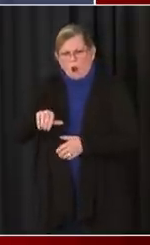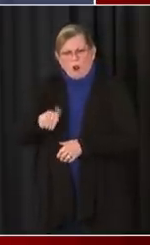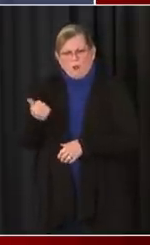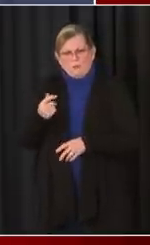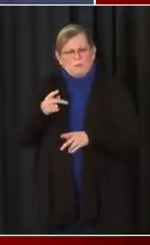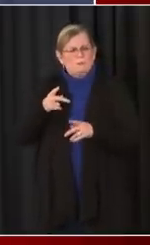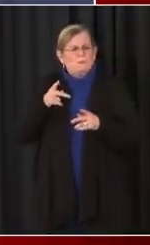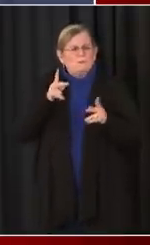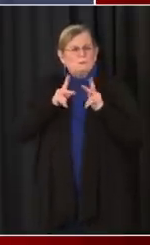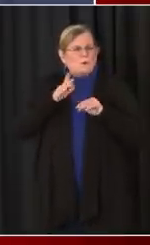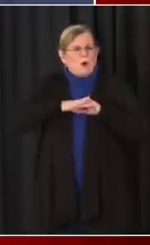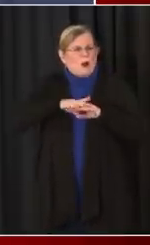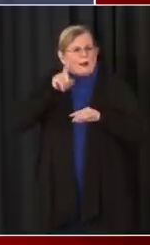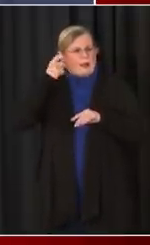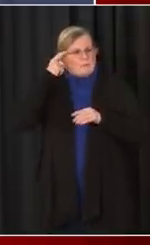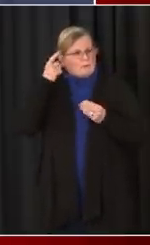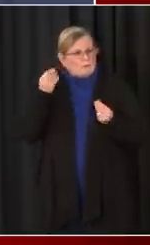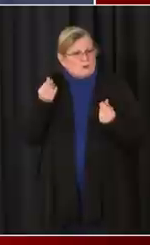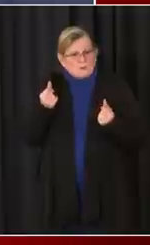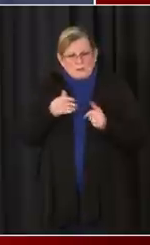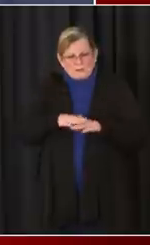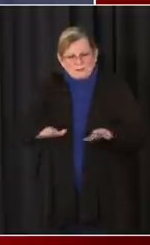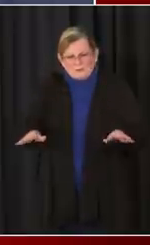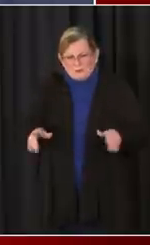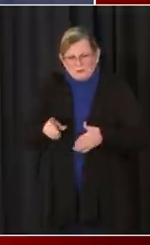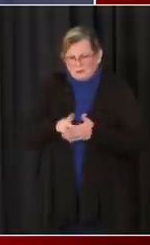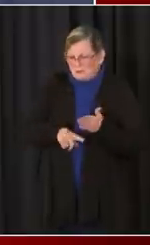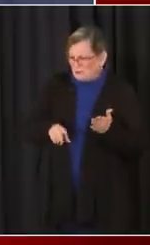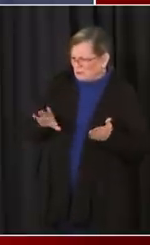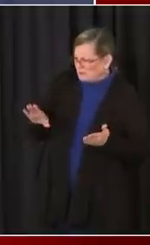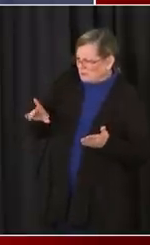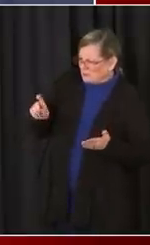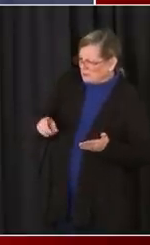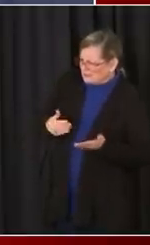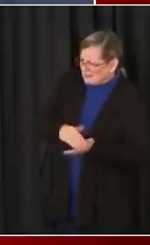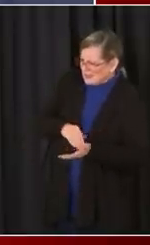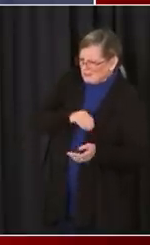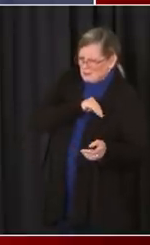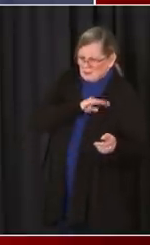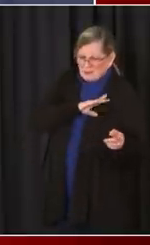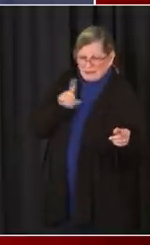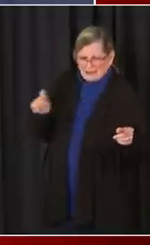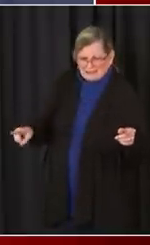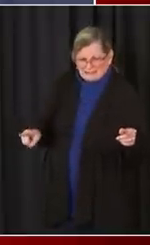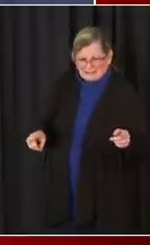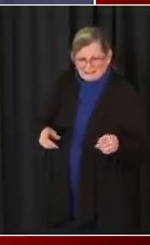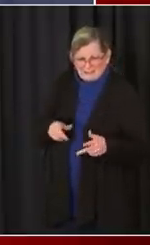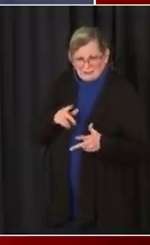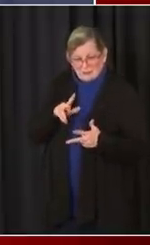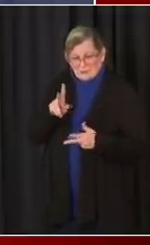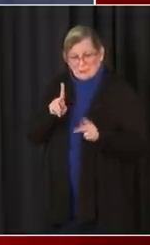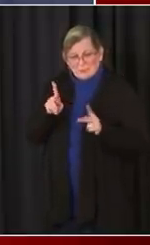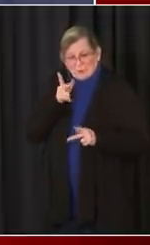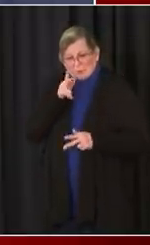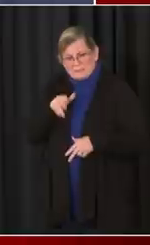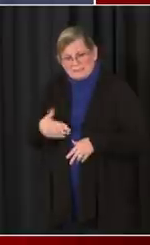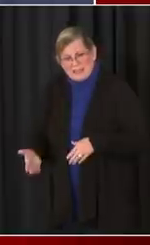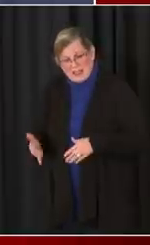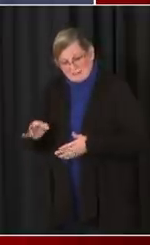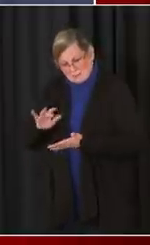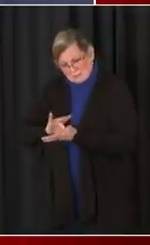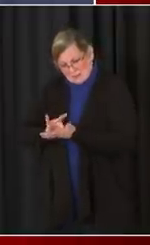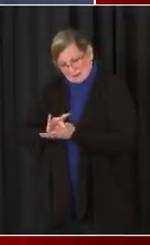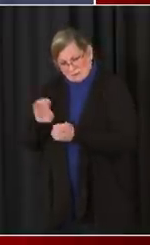Capitol grounds? What was that question, Michael? My question was for the 3 people who died from medical